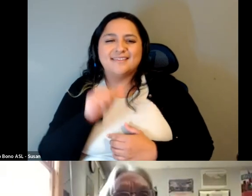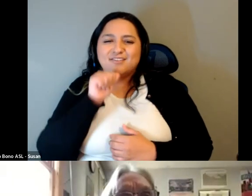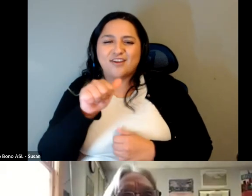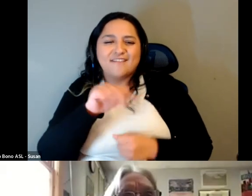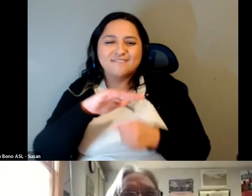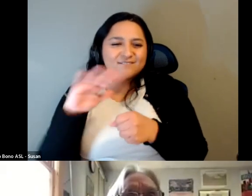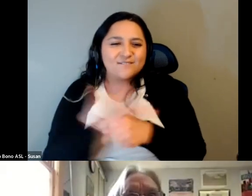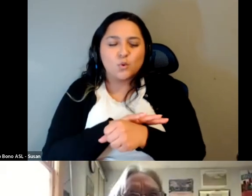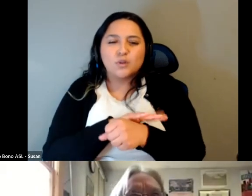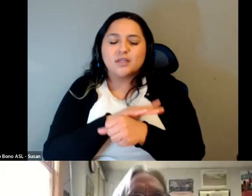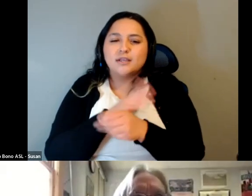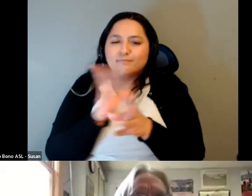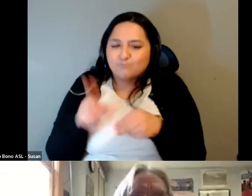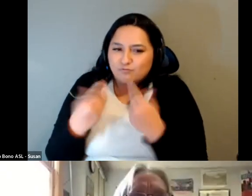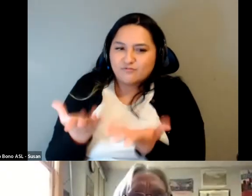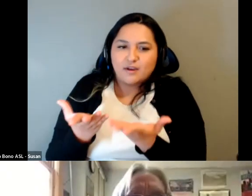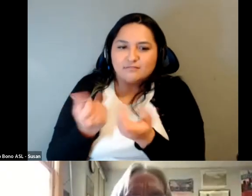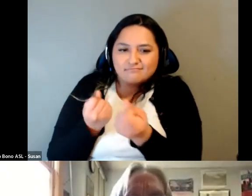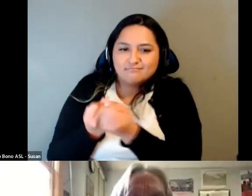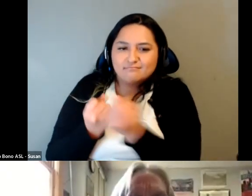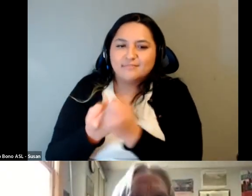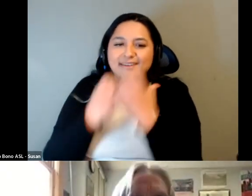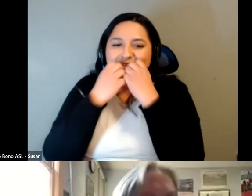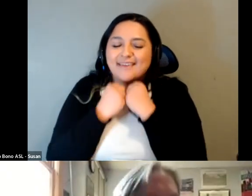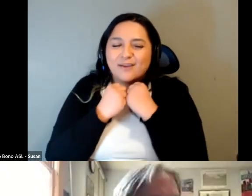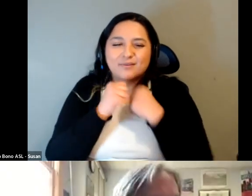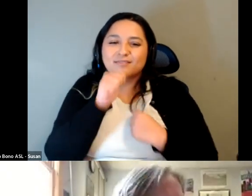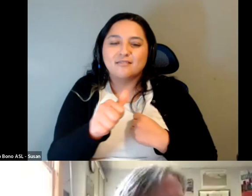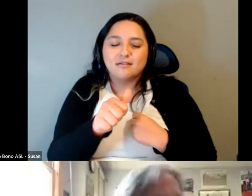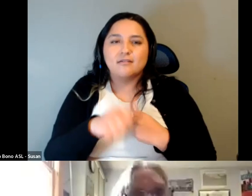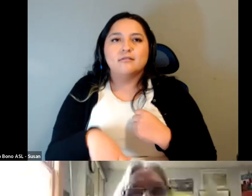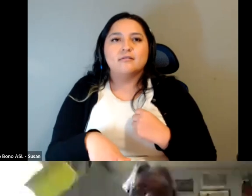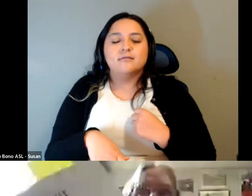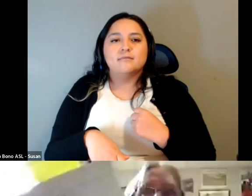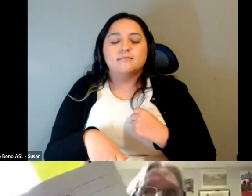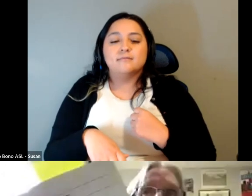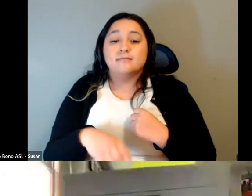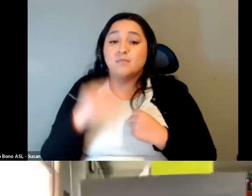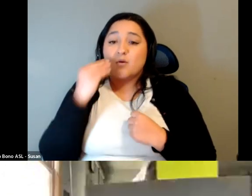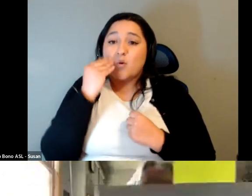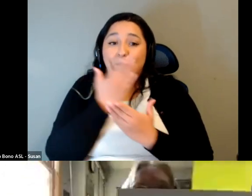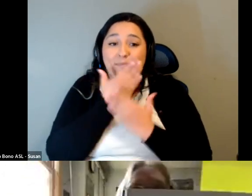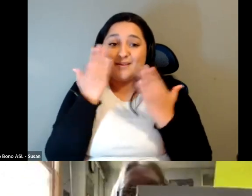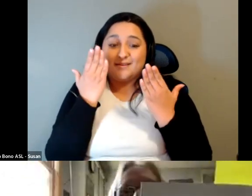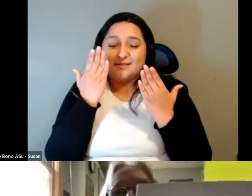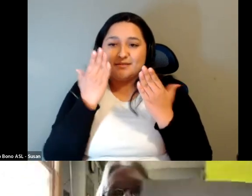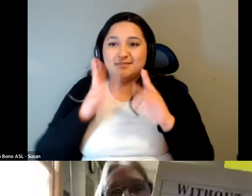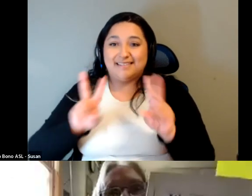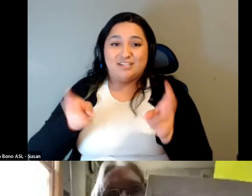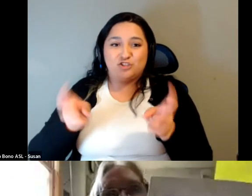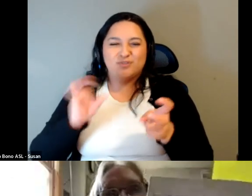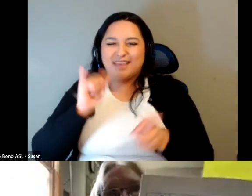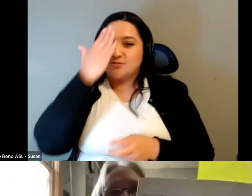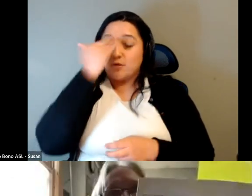caring. And it's not what, when you look at the issue of homelessness, that's why we called our very first study